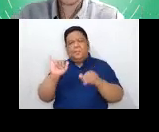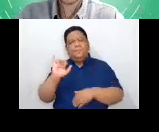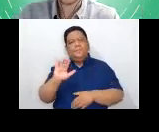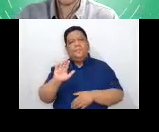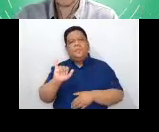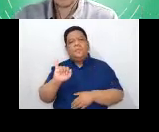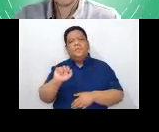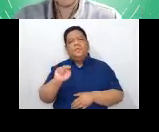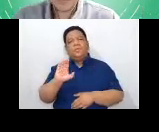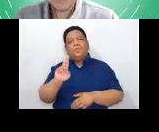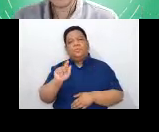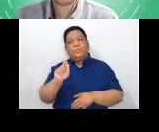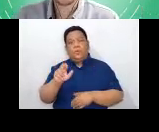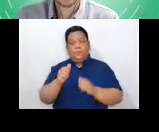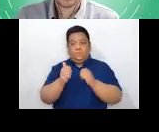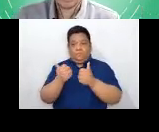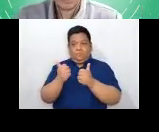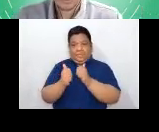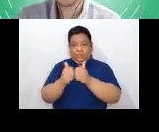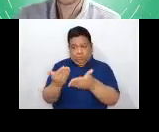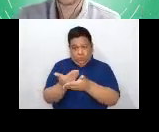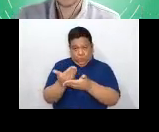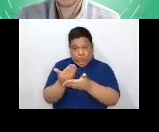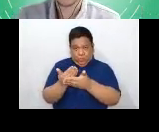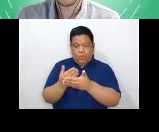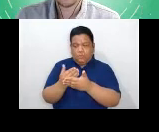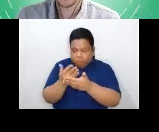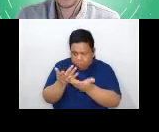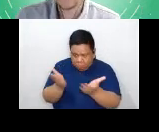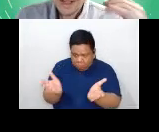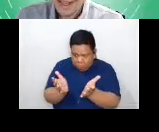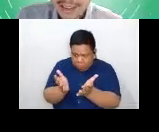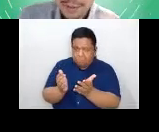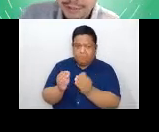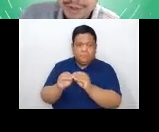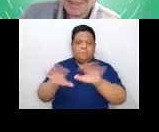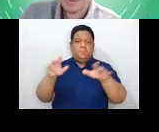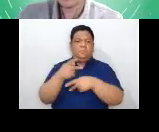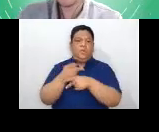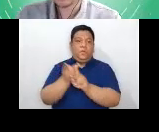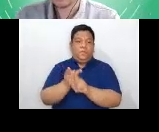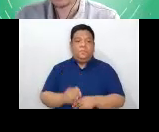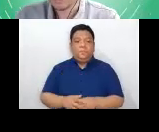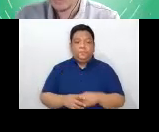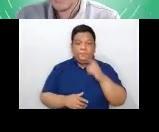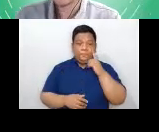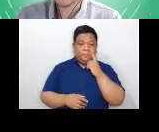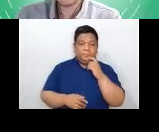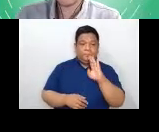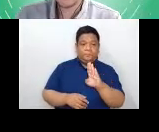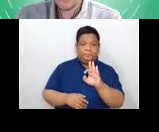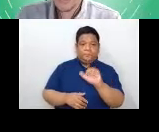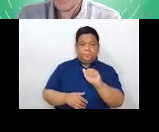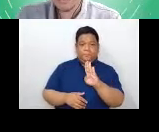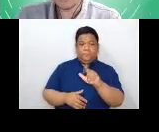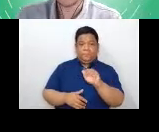incubate startups to make their projects able to go to market. And actually, one of the ones mentioned here, Fab Lab Bohol, is actually